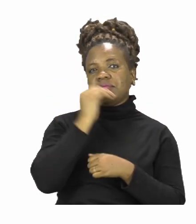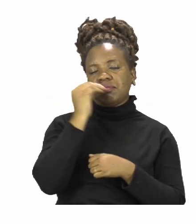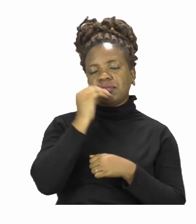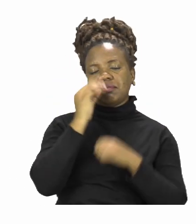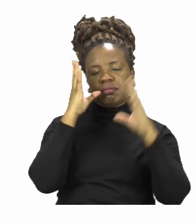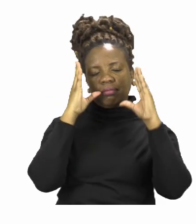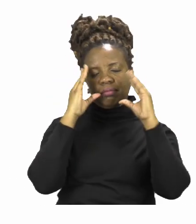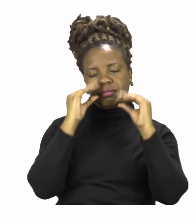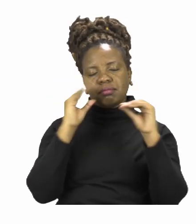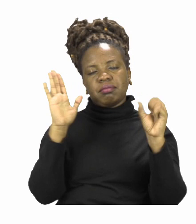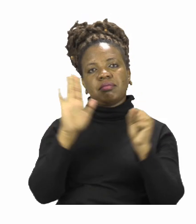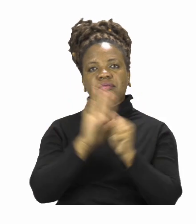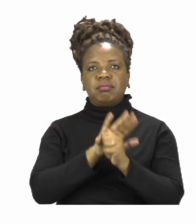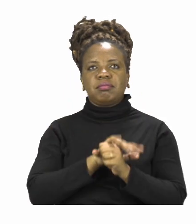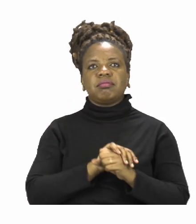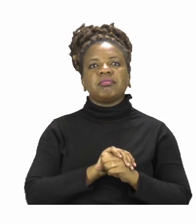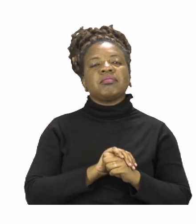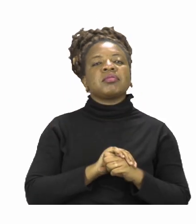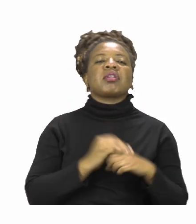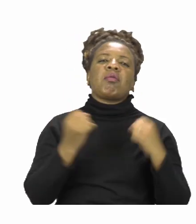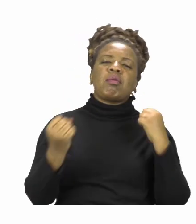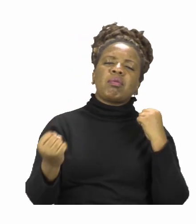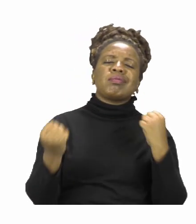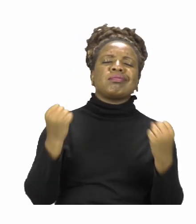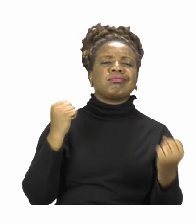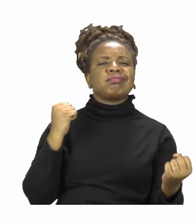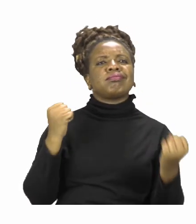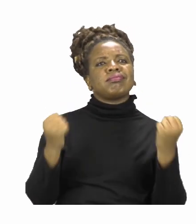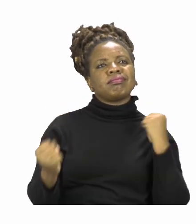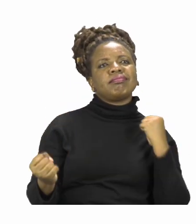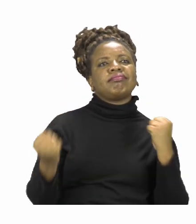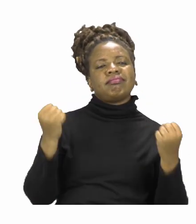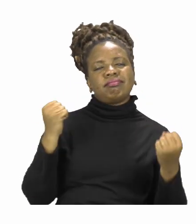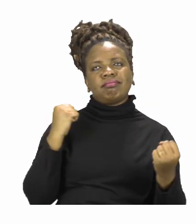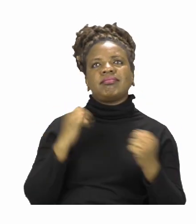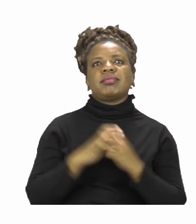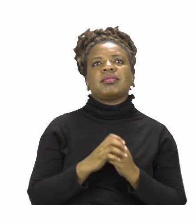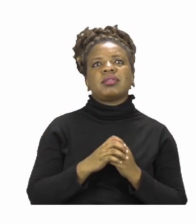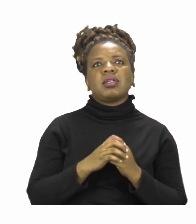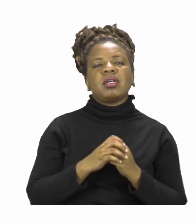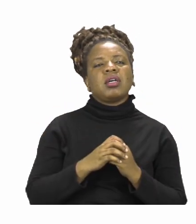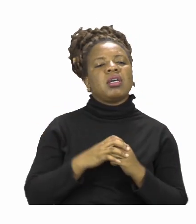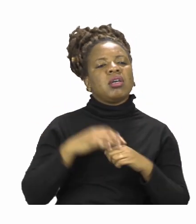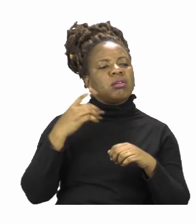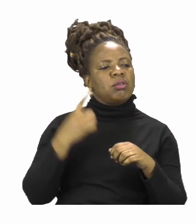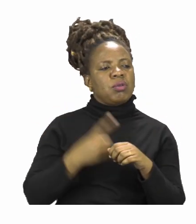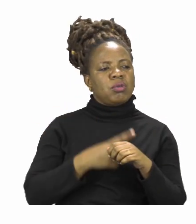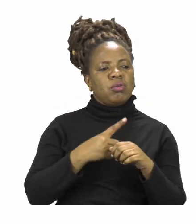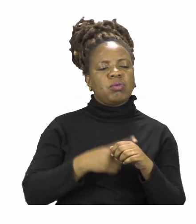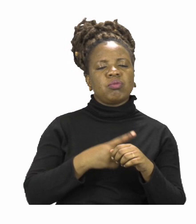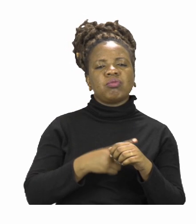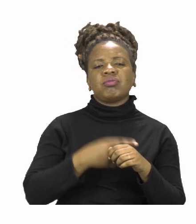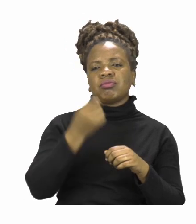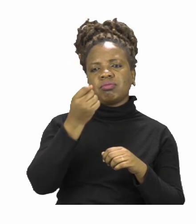I exercise and make sure that I take my medicine.